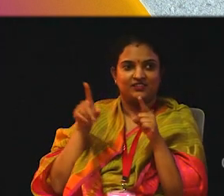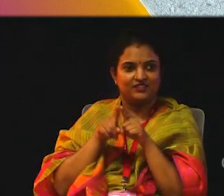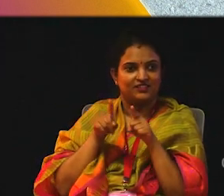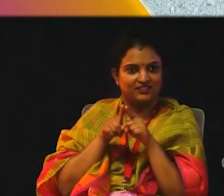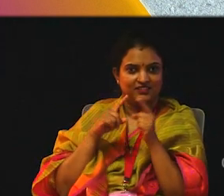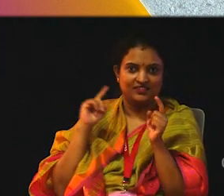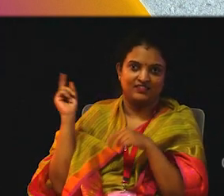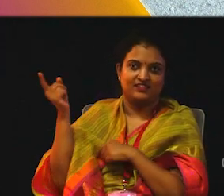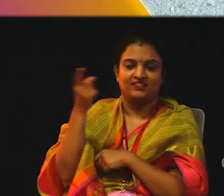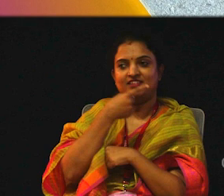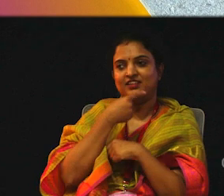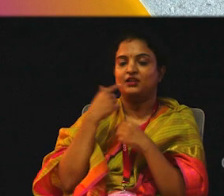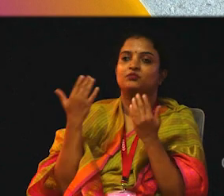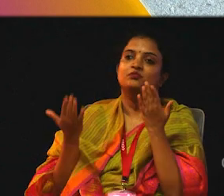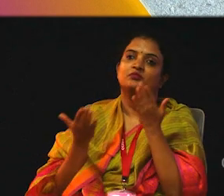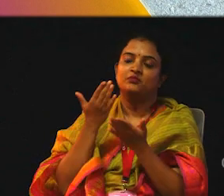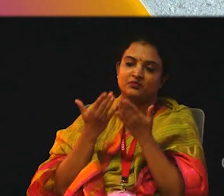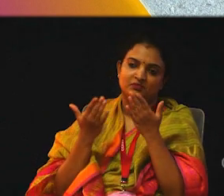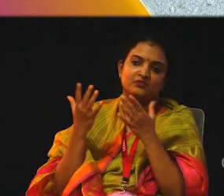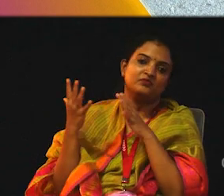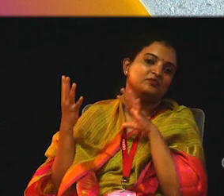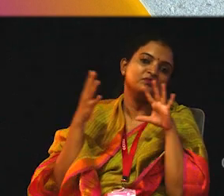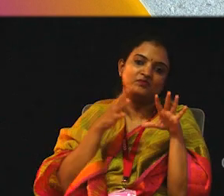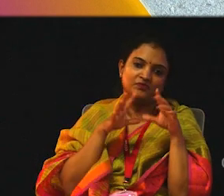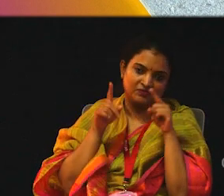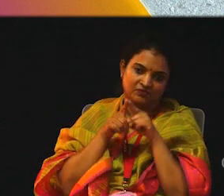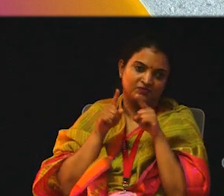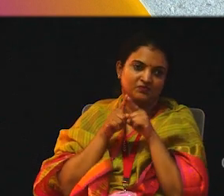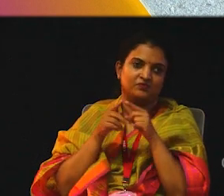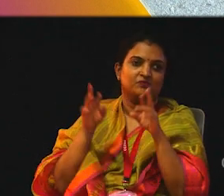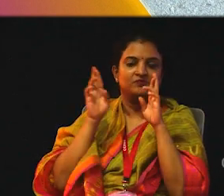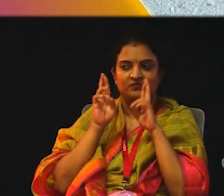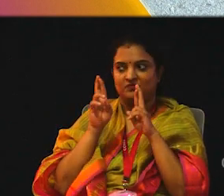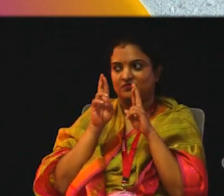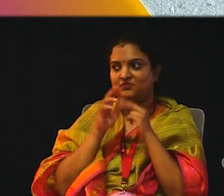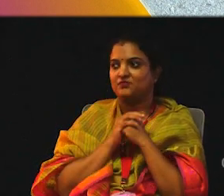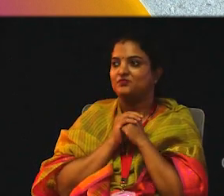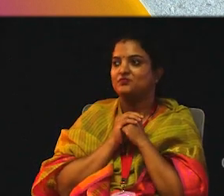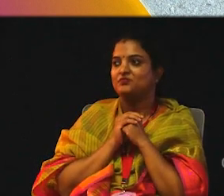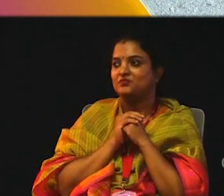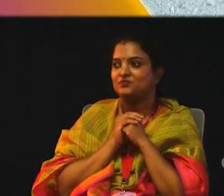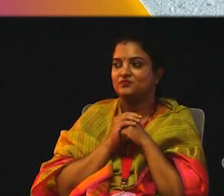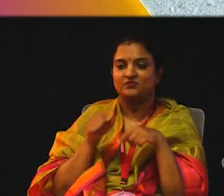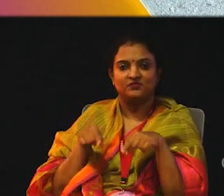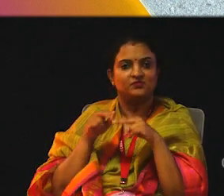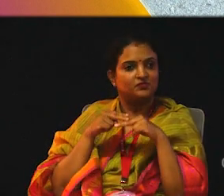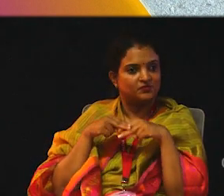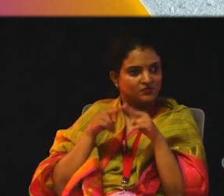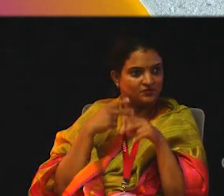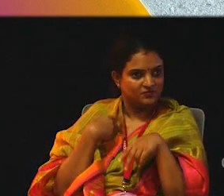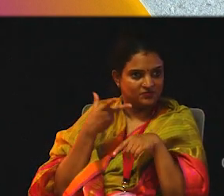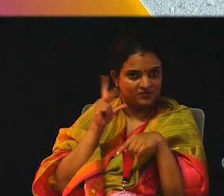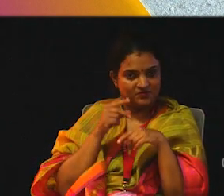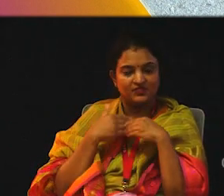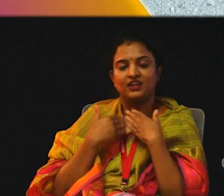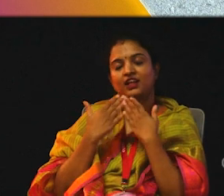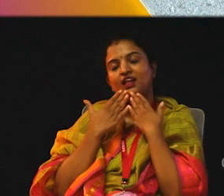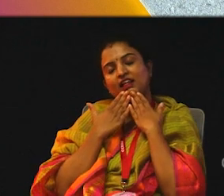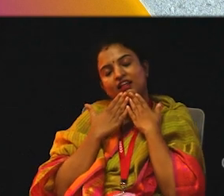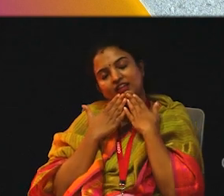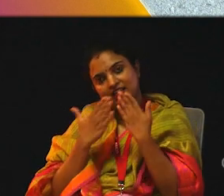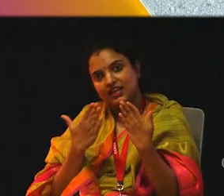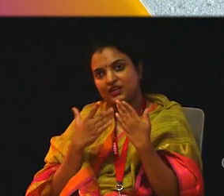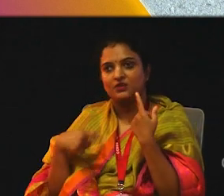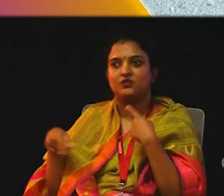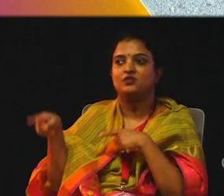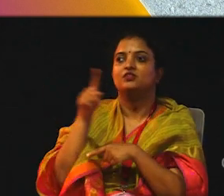all of you will be there. We have a lot of learning ahead of us as yet. Finally, once more, I'd like to thank the